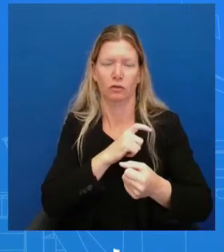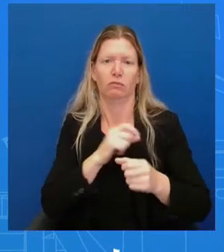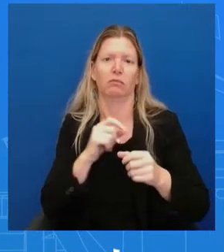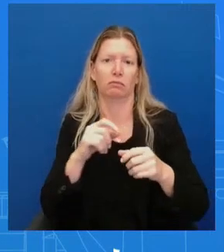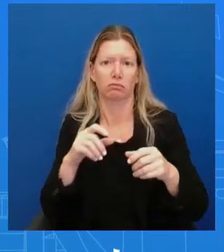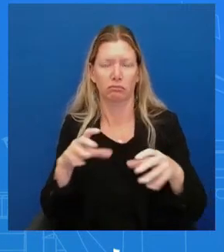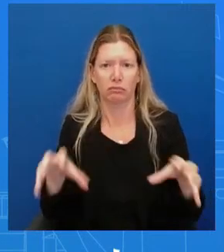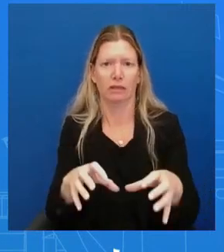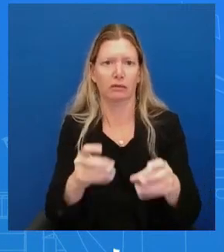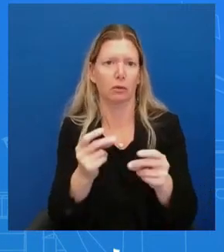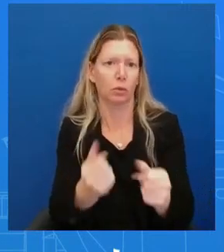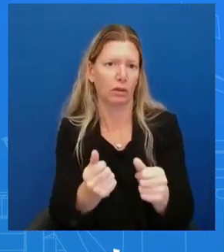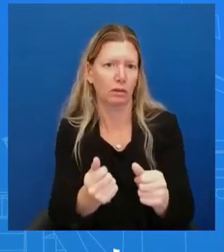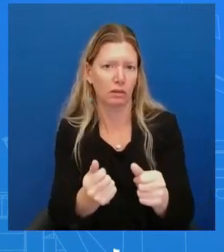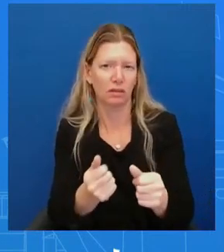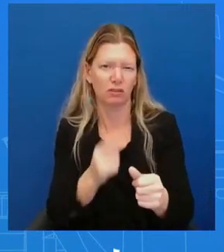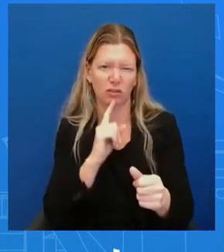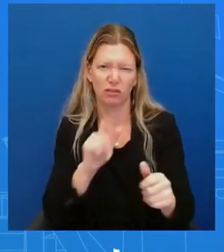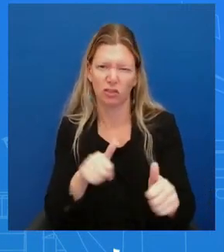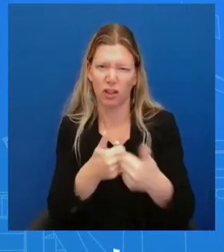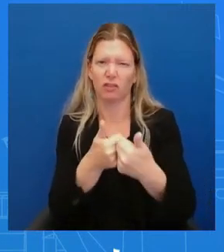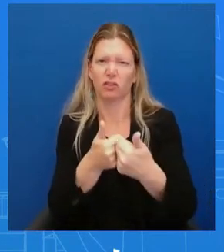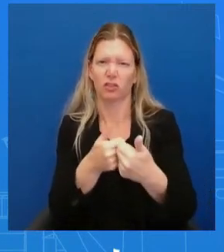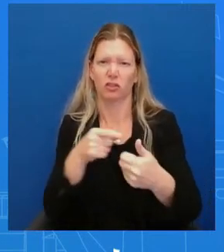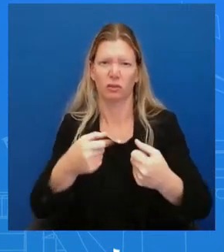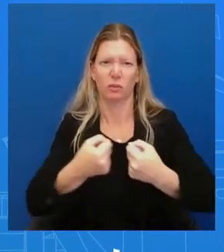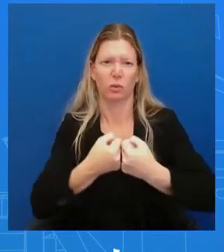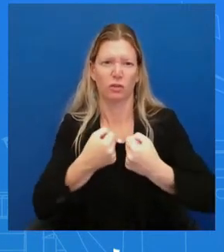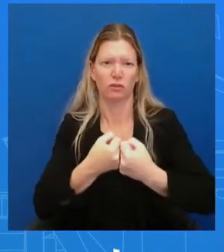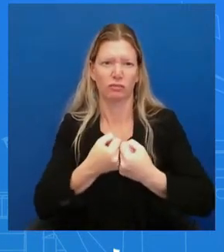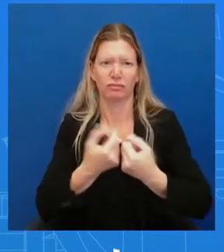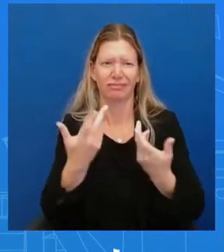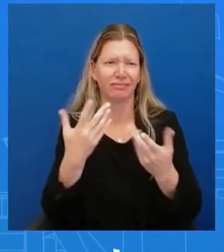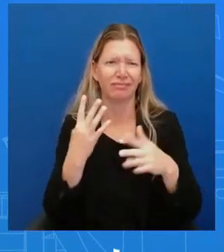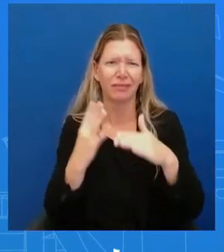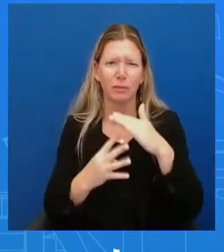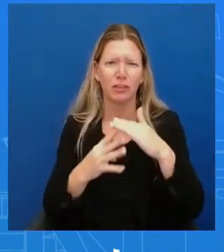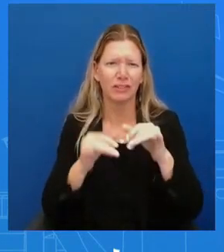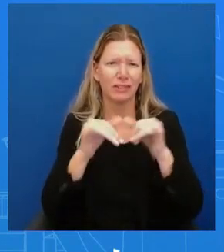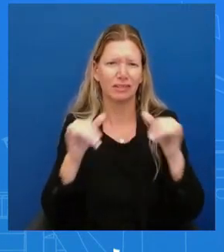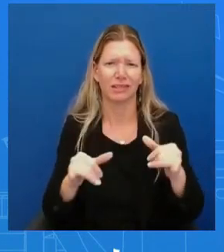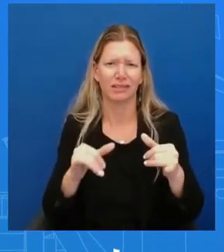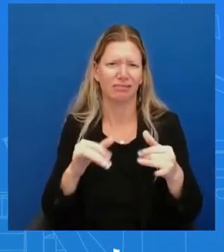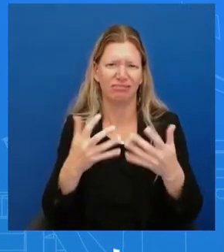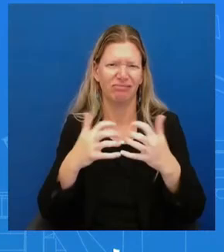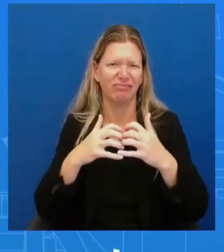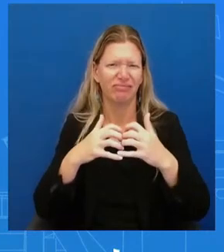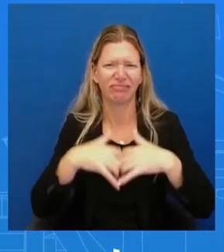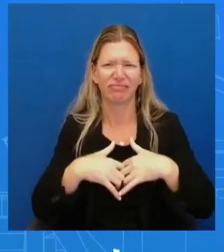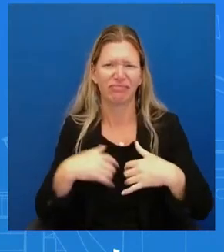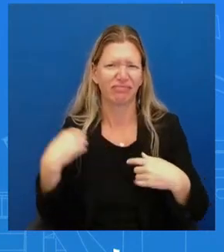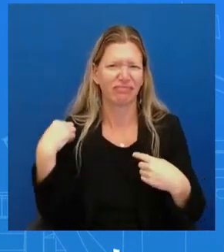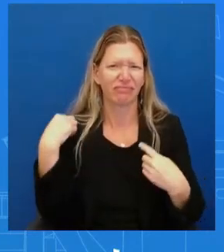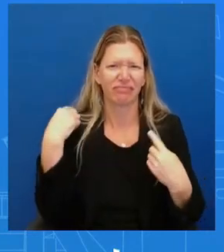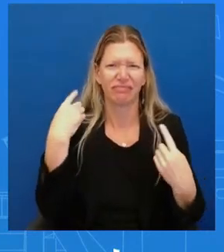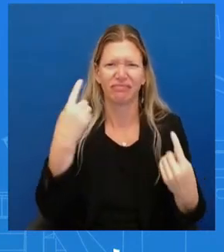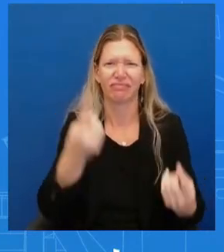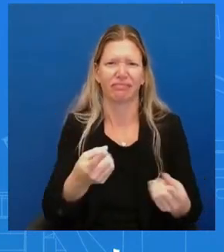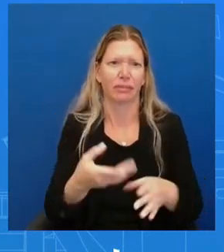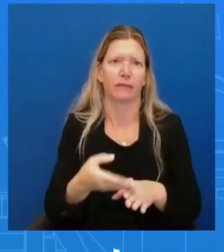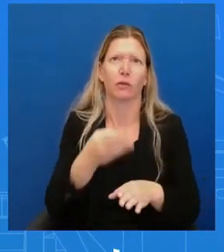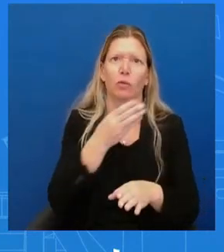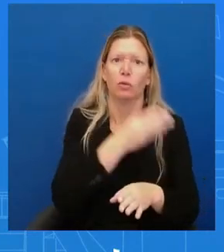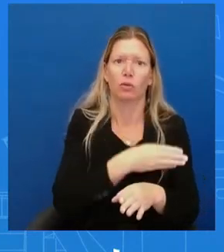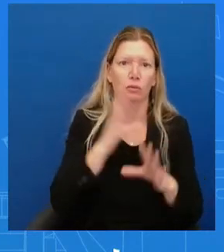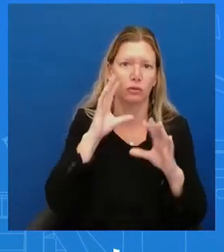for decades, even before this president became president, obviously, more than 3 years ago. And this president, a couple